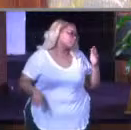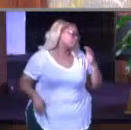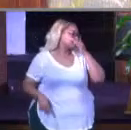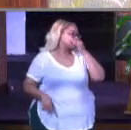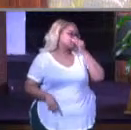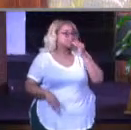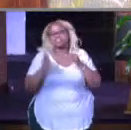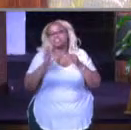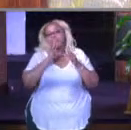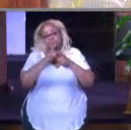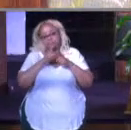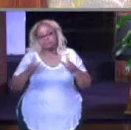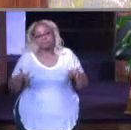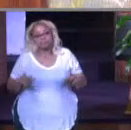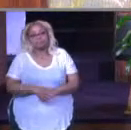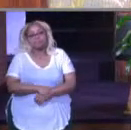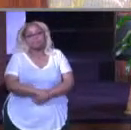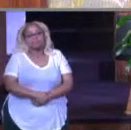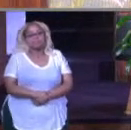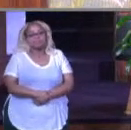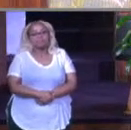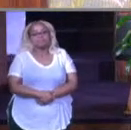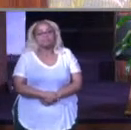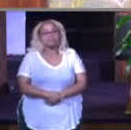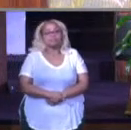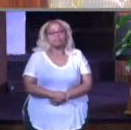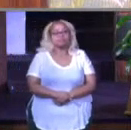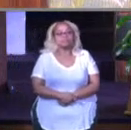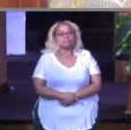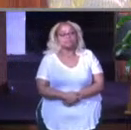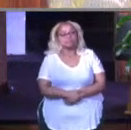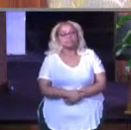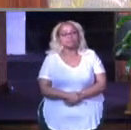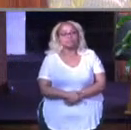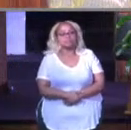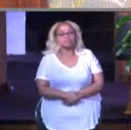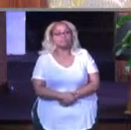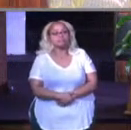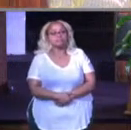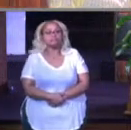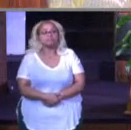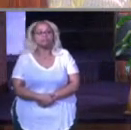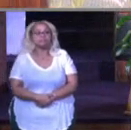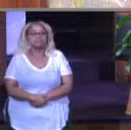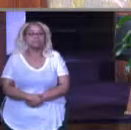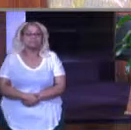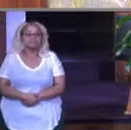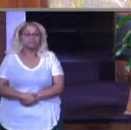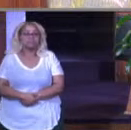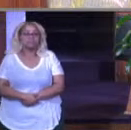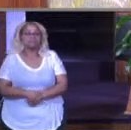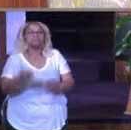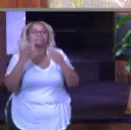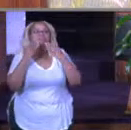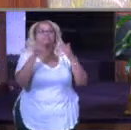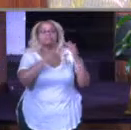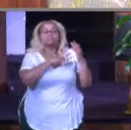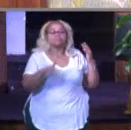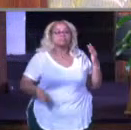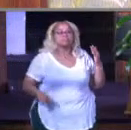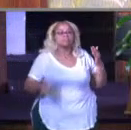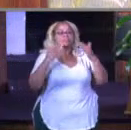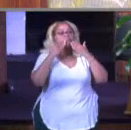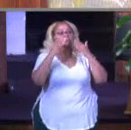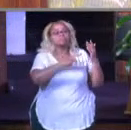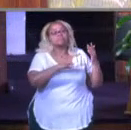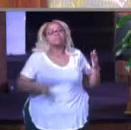Sahedaba, Piedaba, Tidabo, Kosanda, Piedaba, Shandadabo, Koyitandadabas. Thank you, Lord.